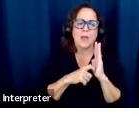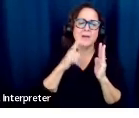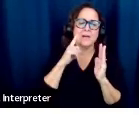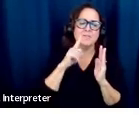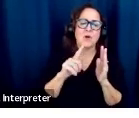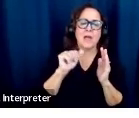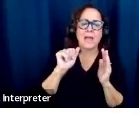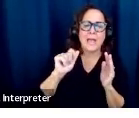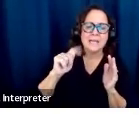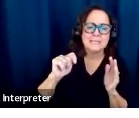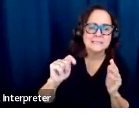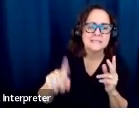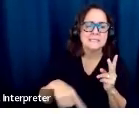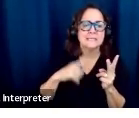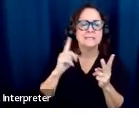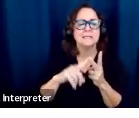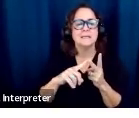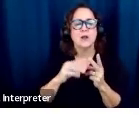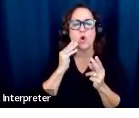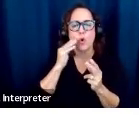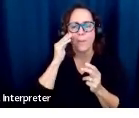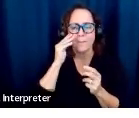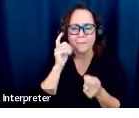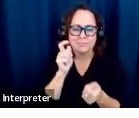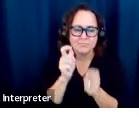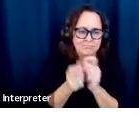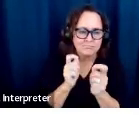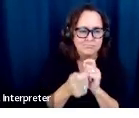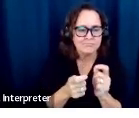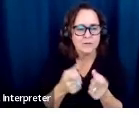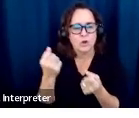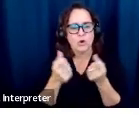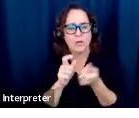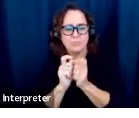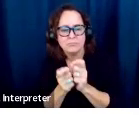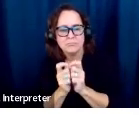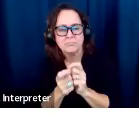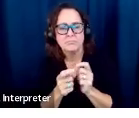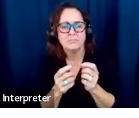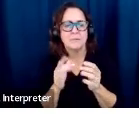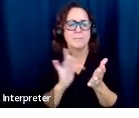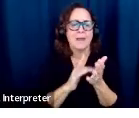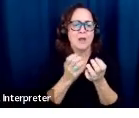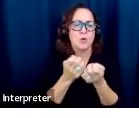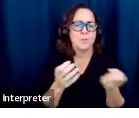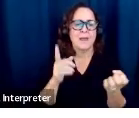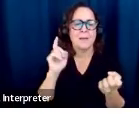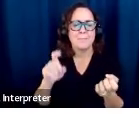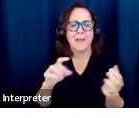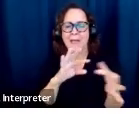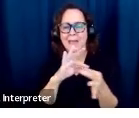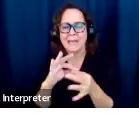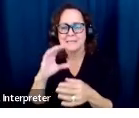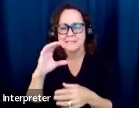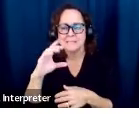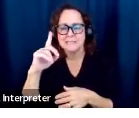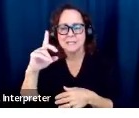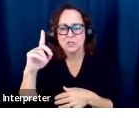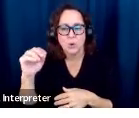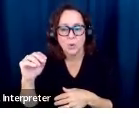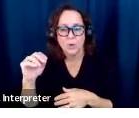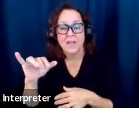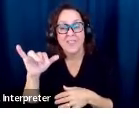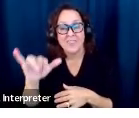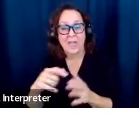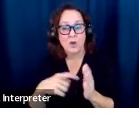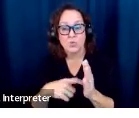technology, home modifications, vehicle modifications, and specialized medical equipment and supplies to be affiliated with a CDDO.